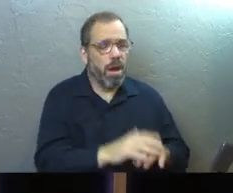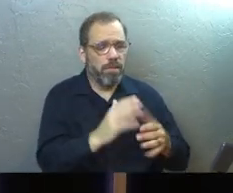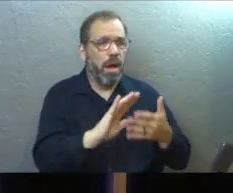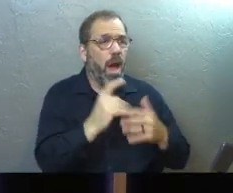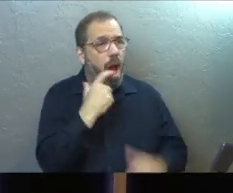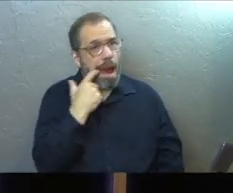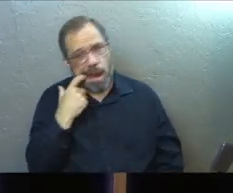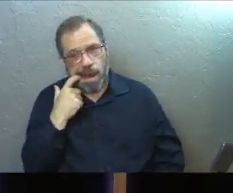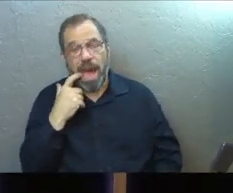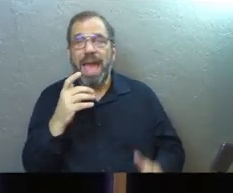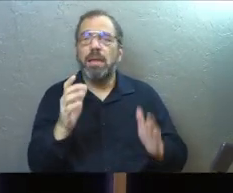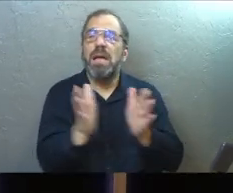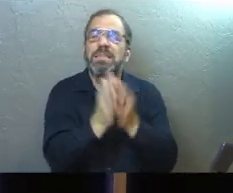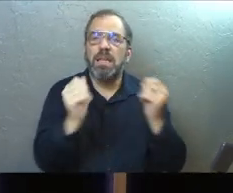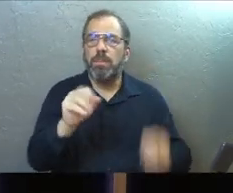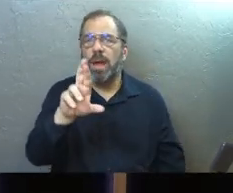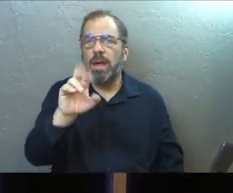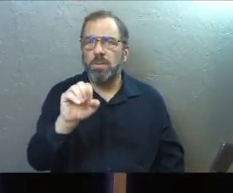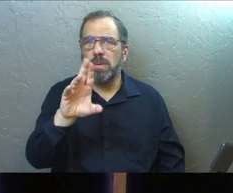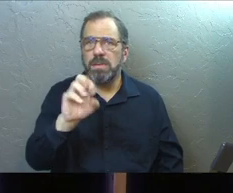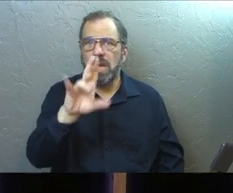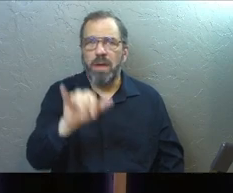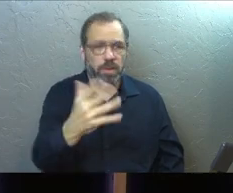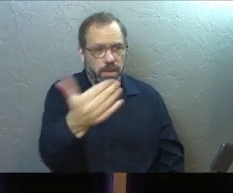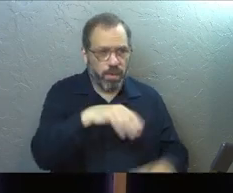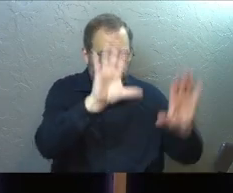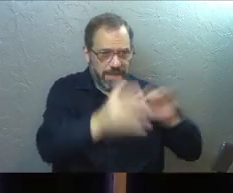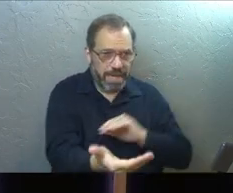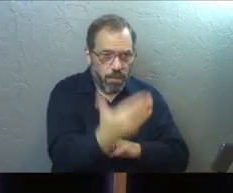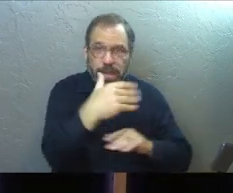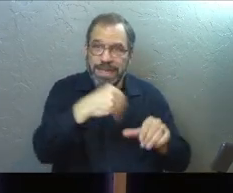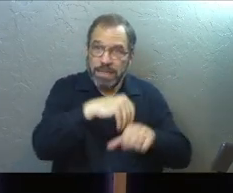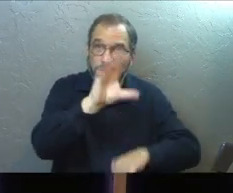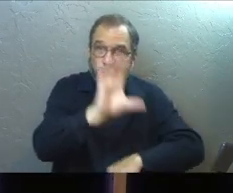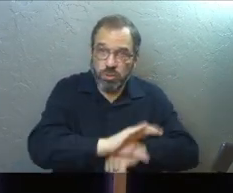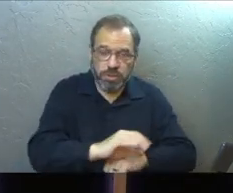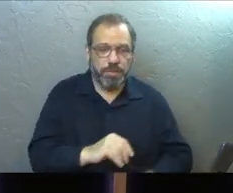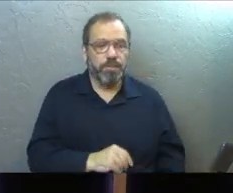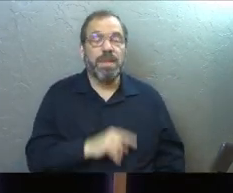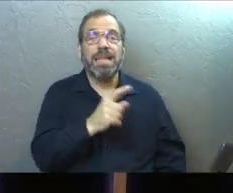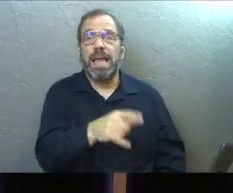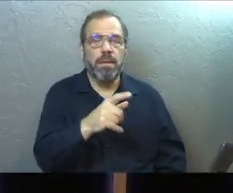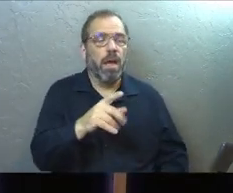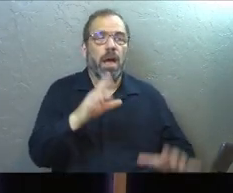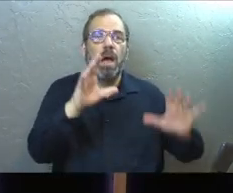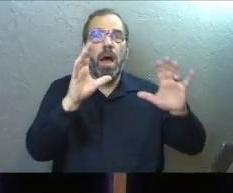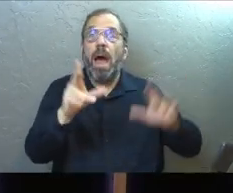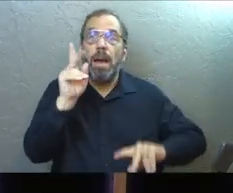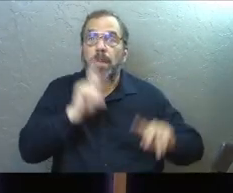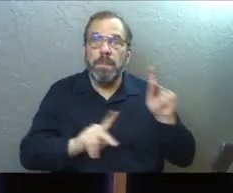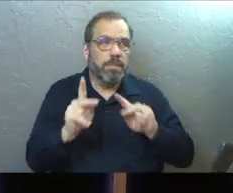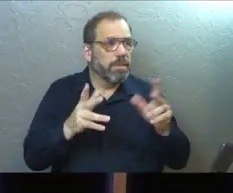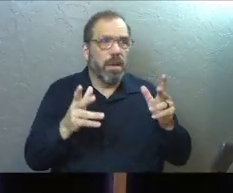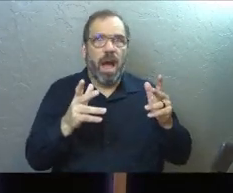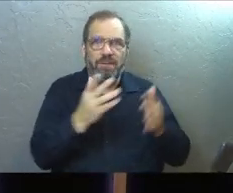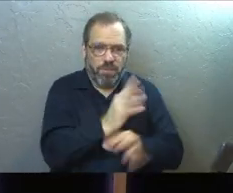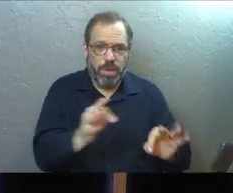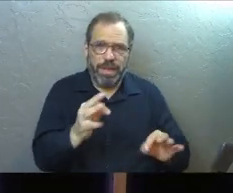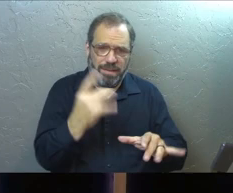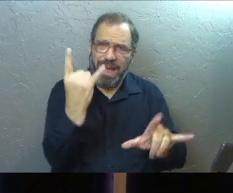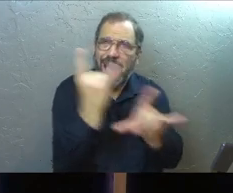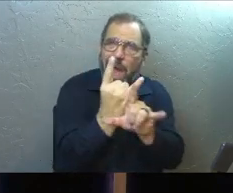story at Celebrate Recovery. And then sometimes we'd bring them into Sunday mornings and they would share it up front. And they would sit there. I mean, people like free